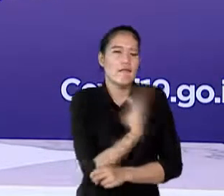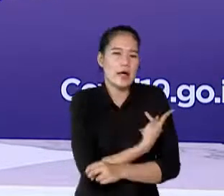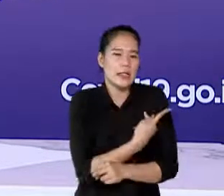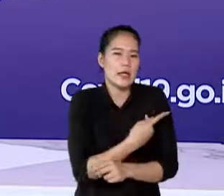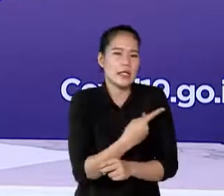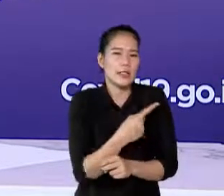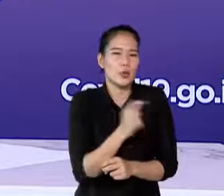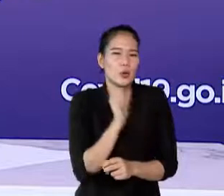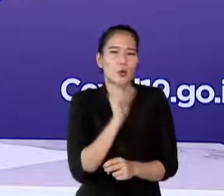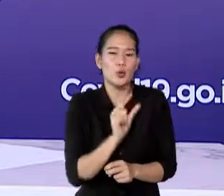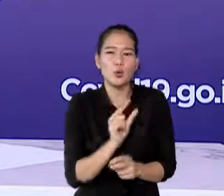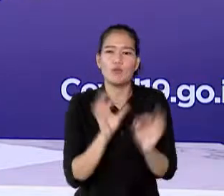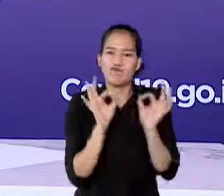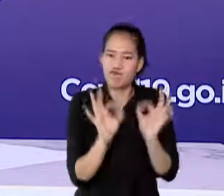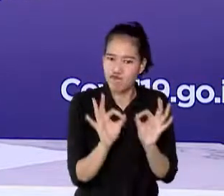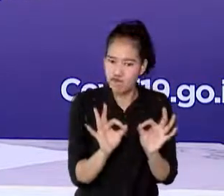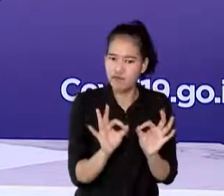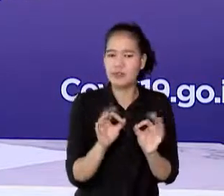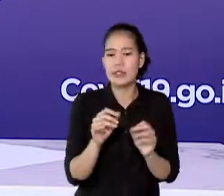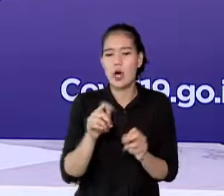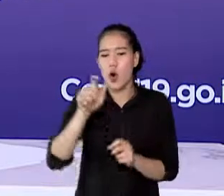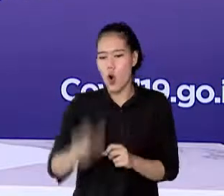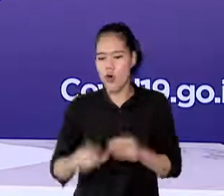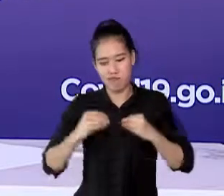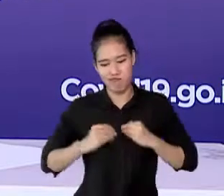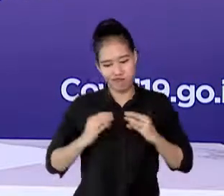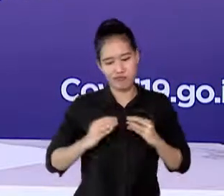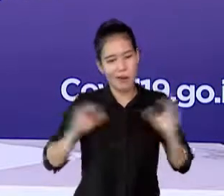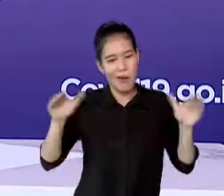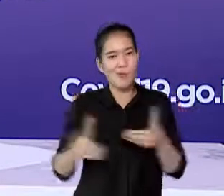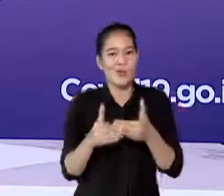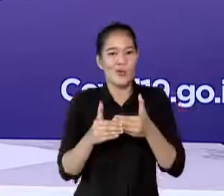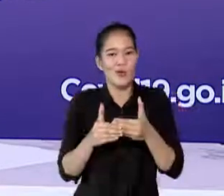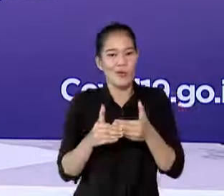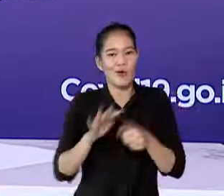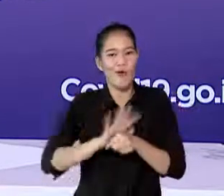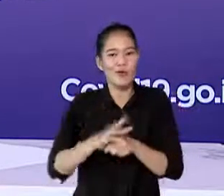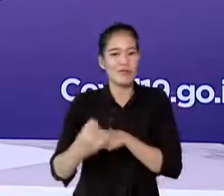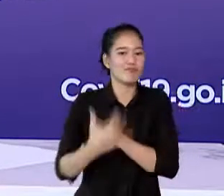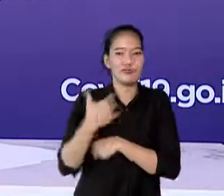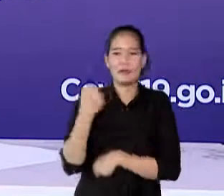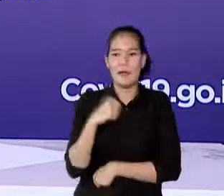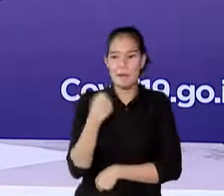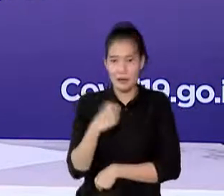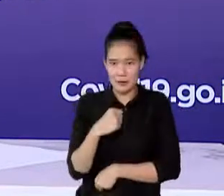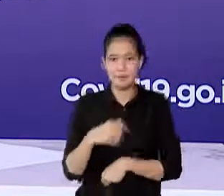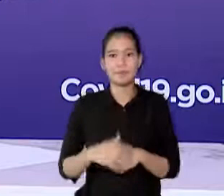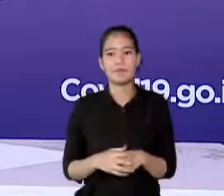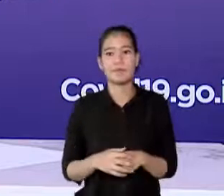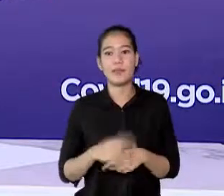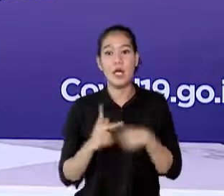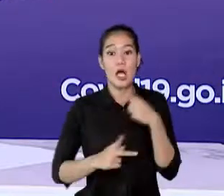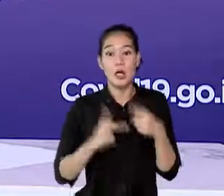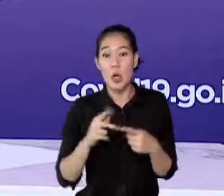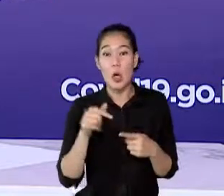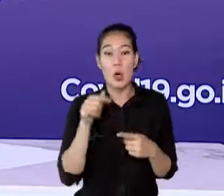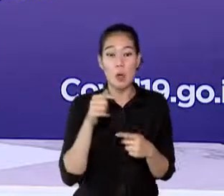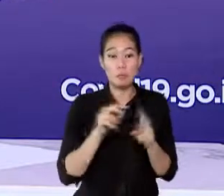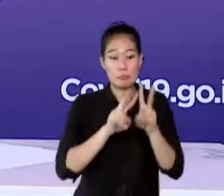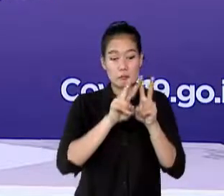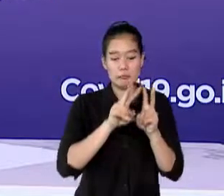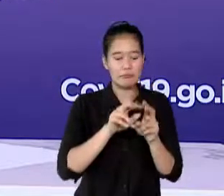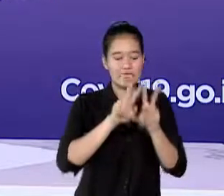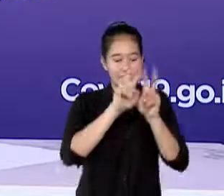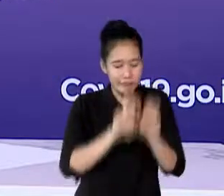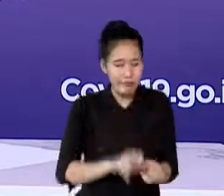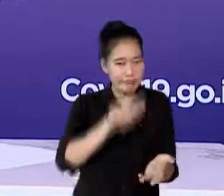creating individual immunity in those who have received the COVID-19 vaccines. If there is no valid study